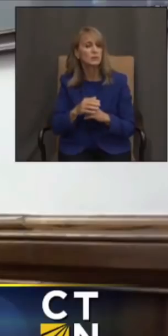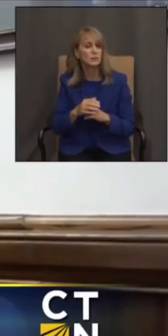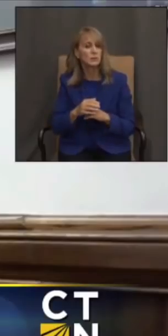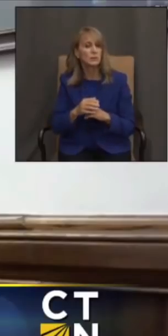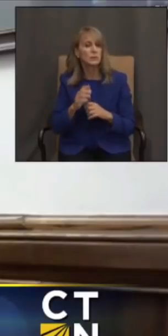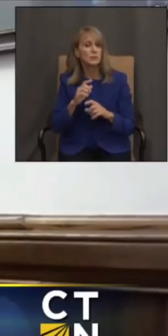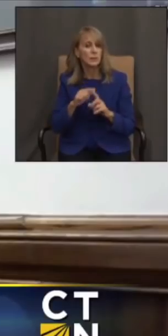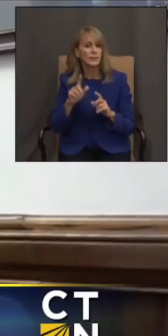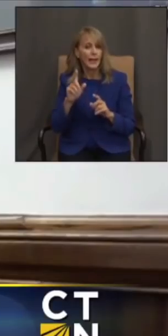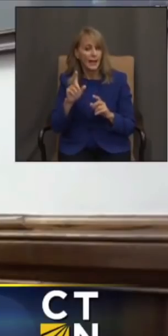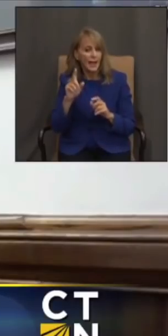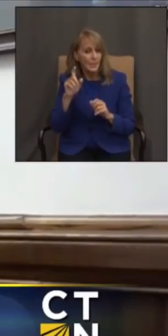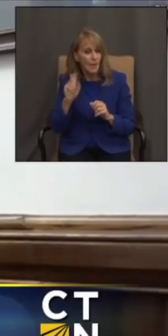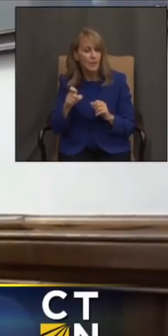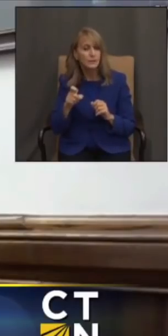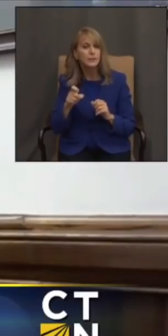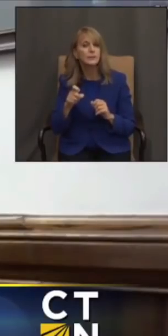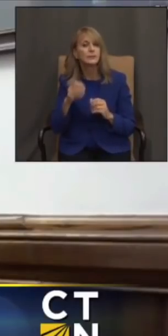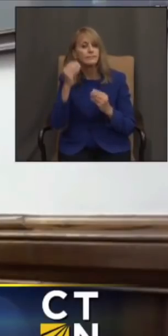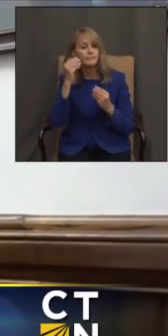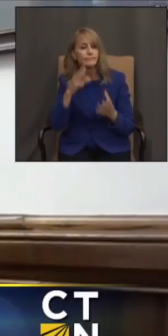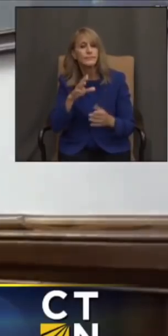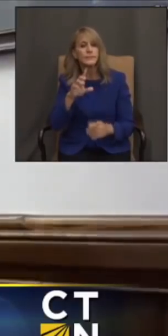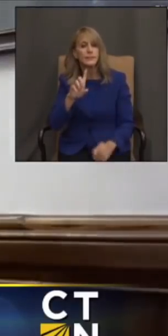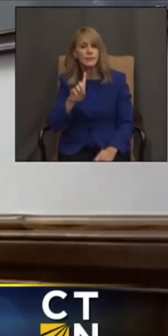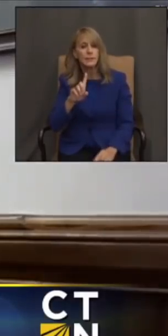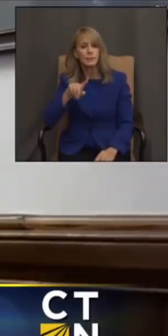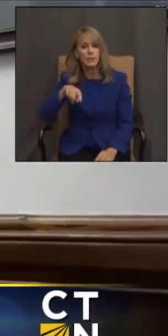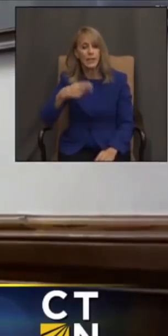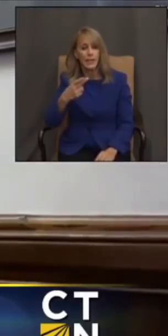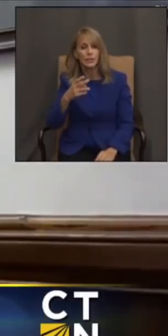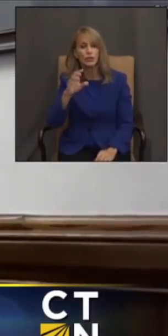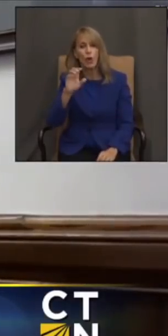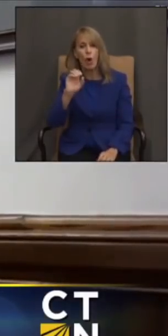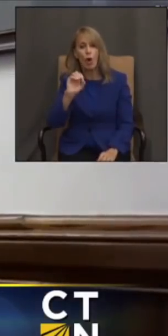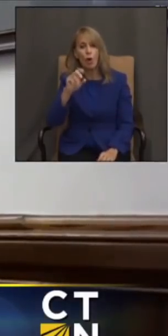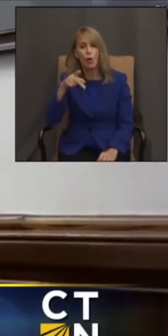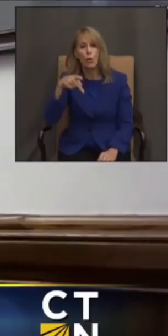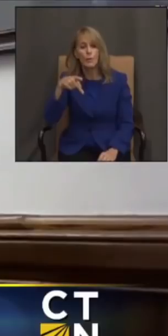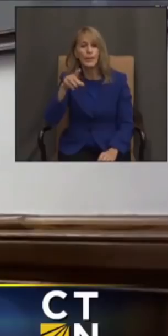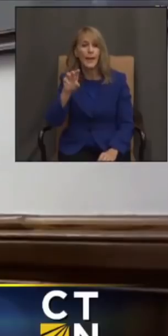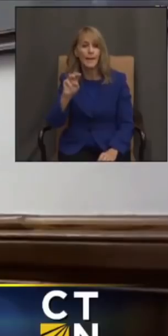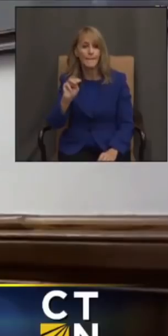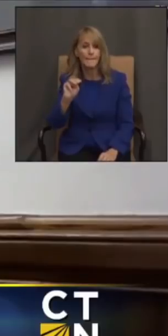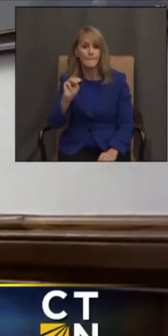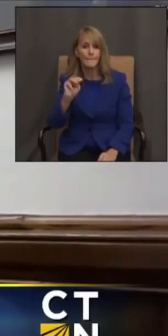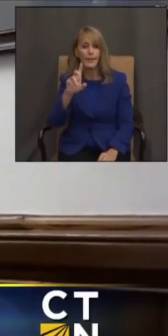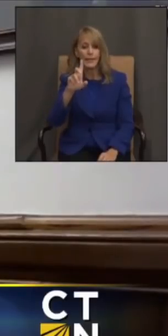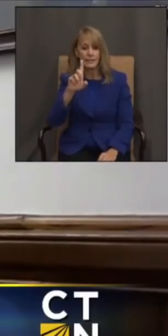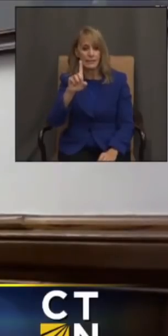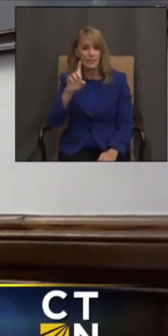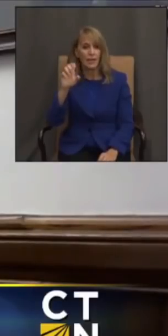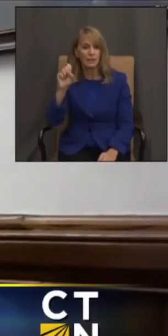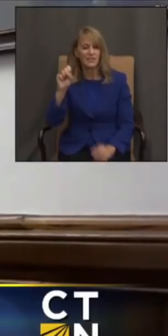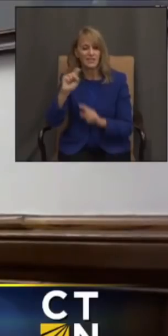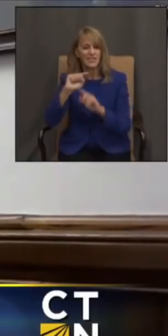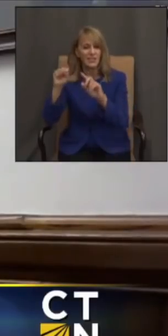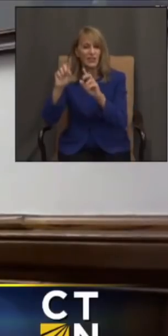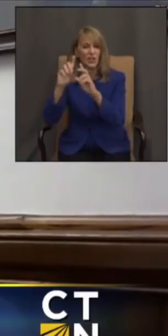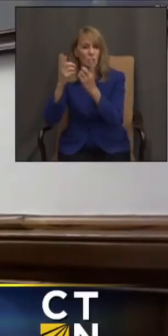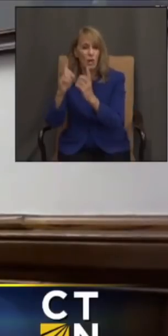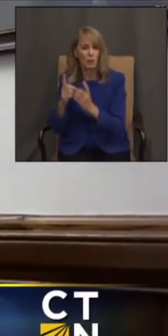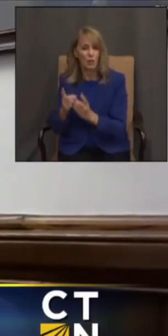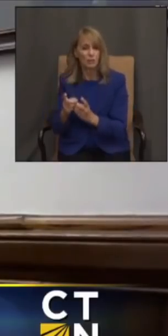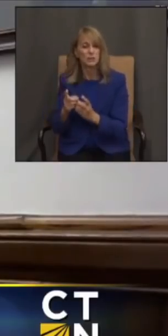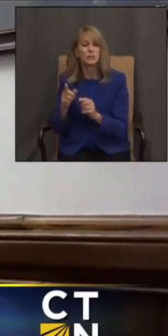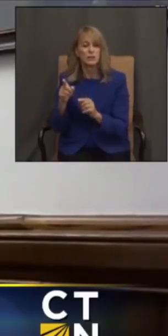alert DPH. Department of, the OPM, working with DSS, like I said, we are looking at